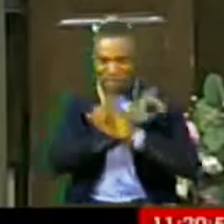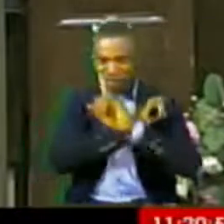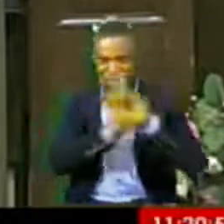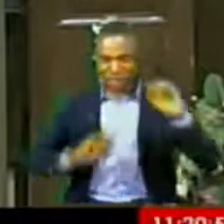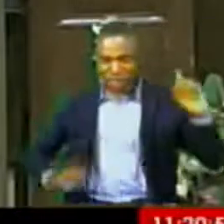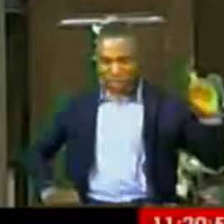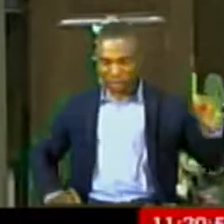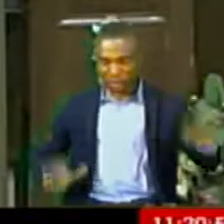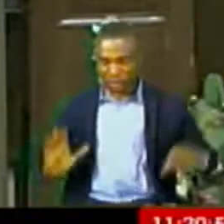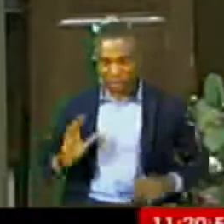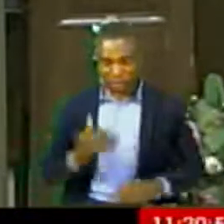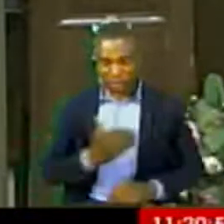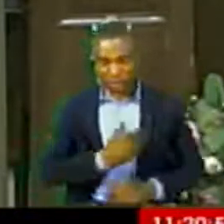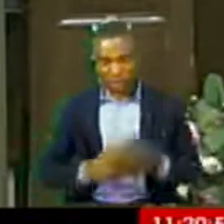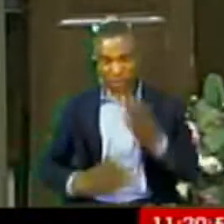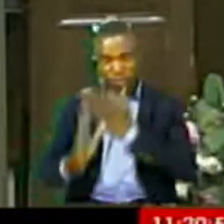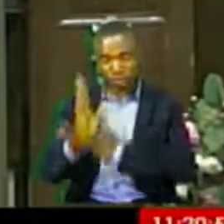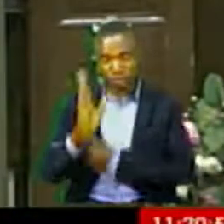thank you Lord